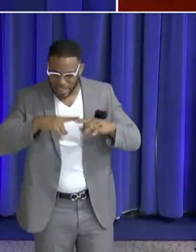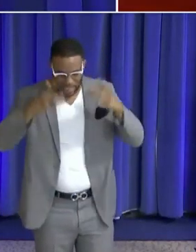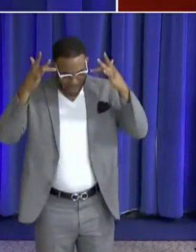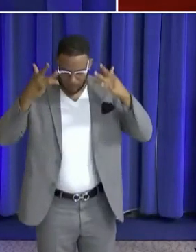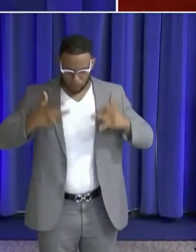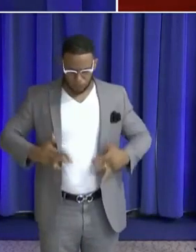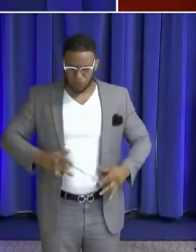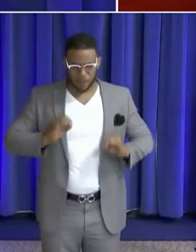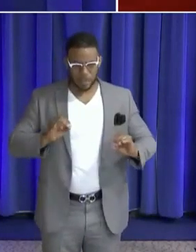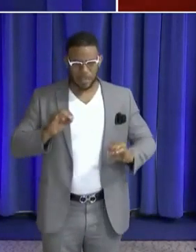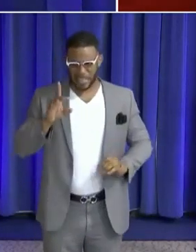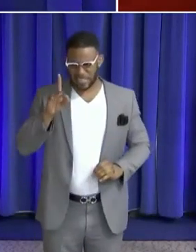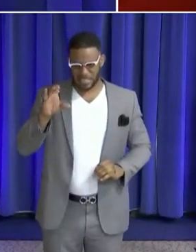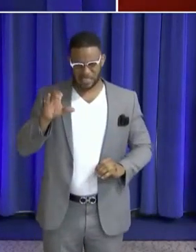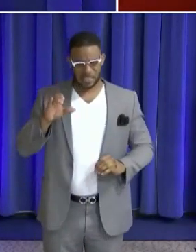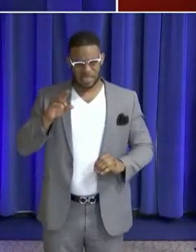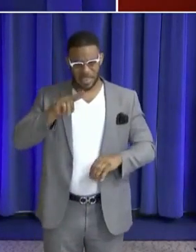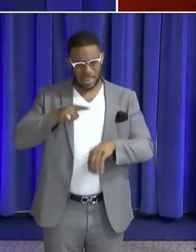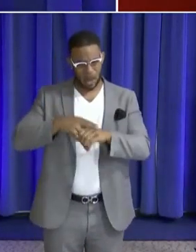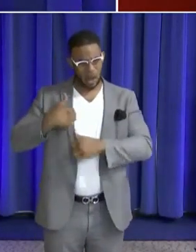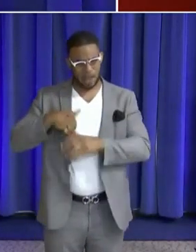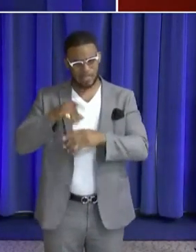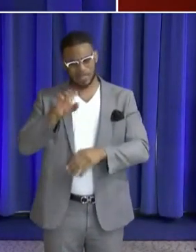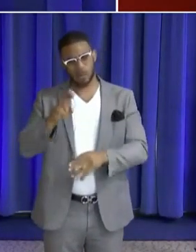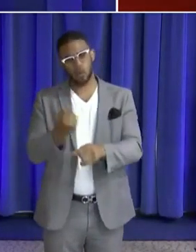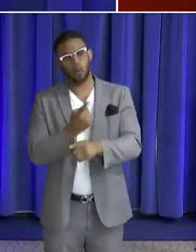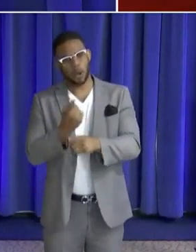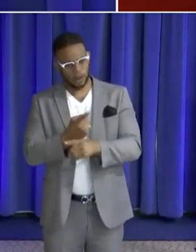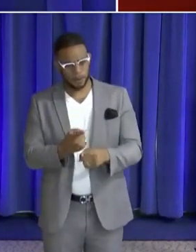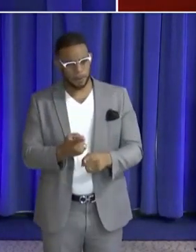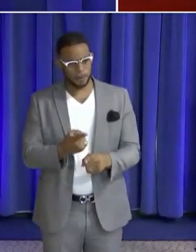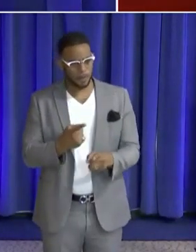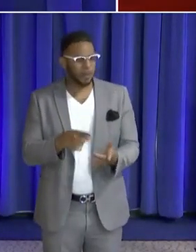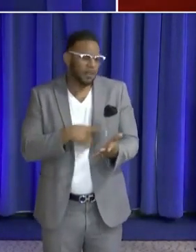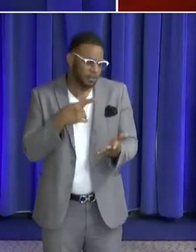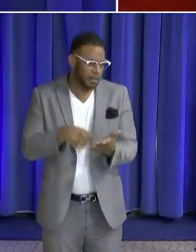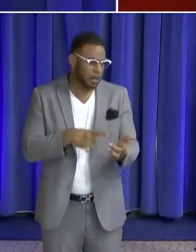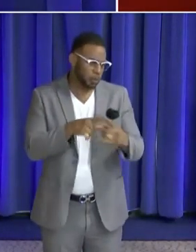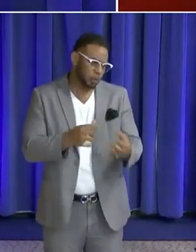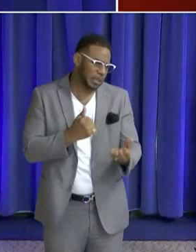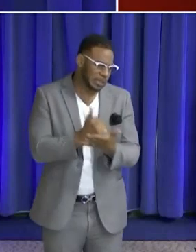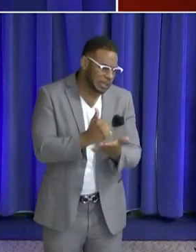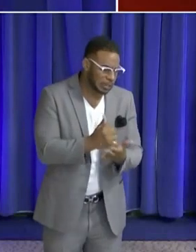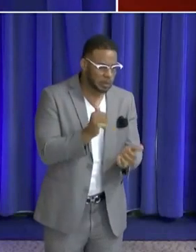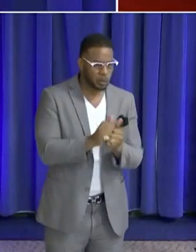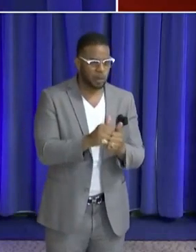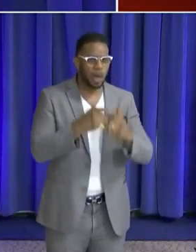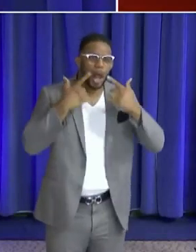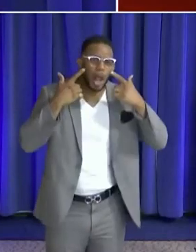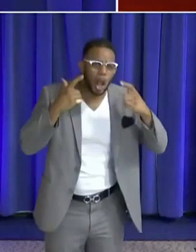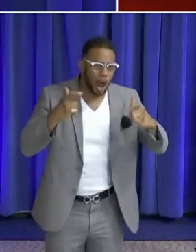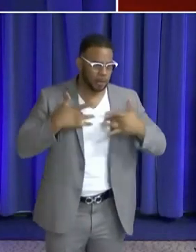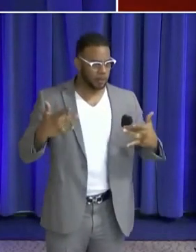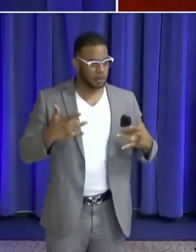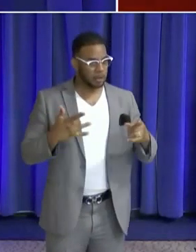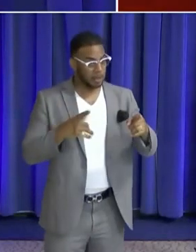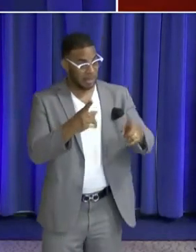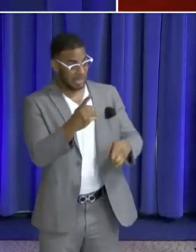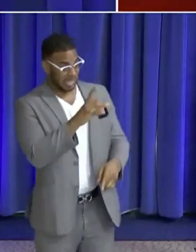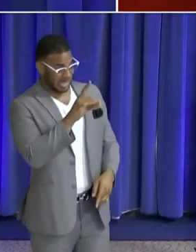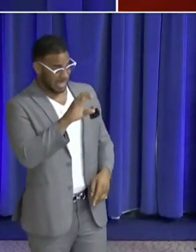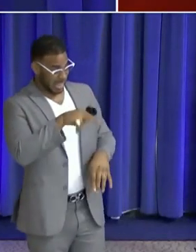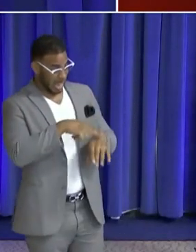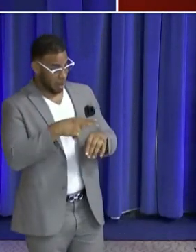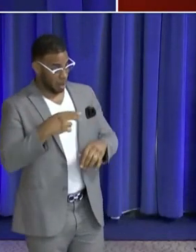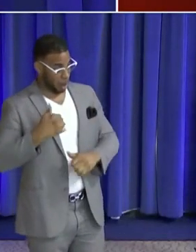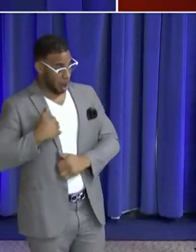DC regularly. Well, I think not regularly, but from time to time to assist with large events. The DC National Guard, for the most